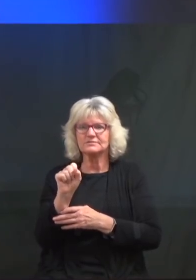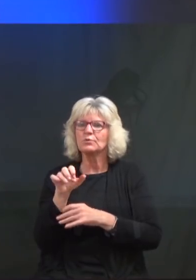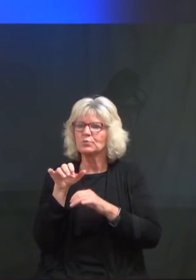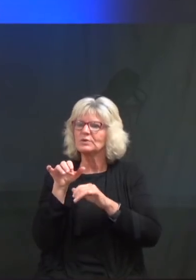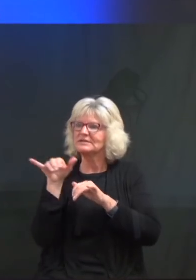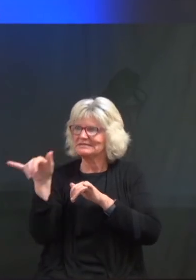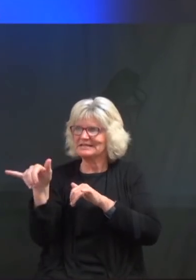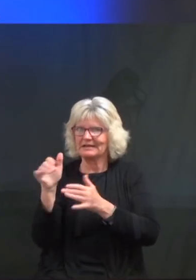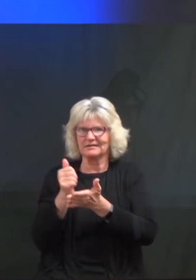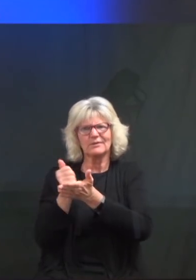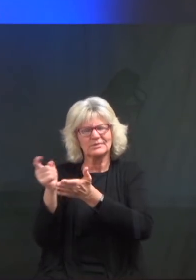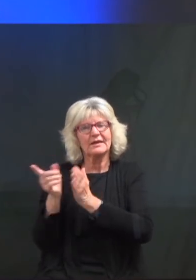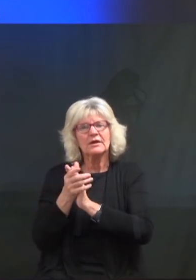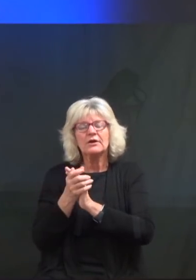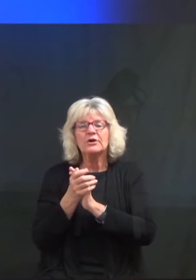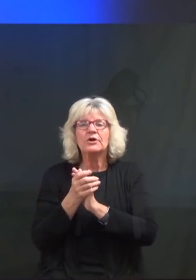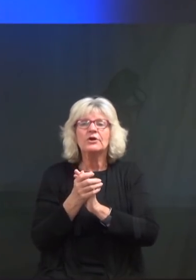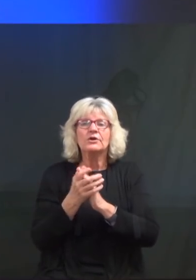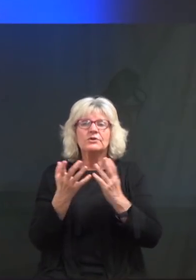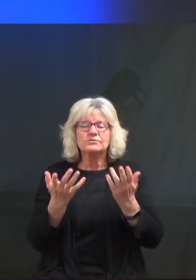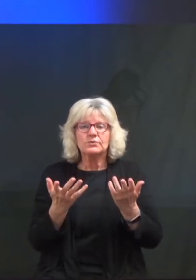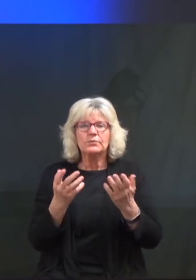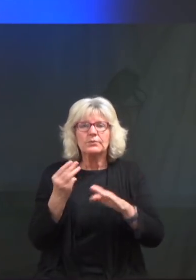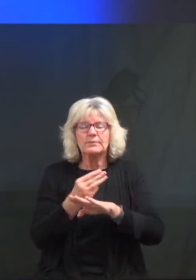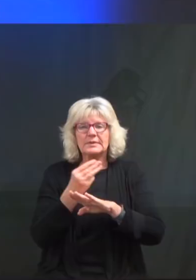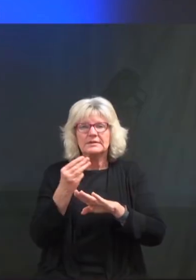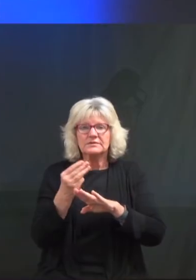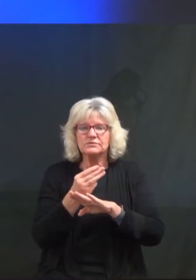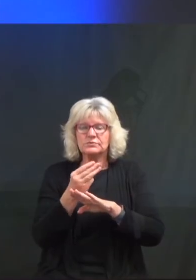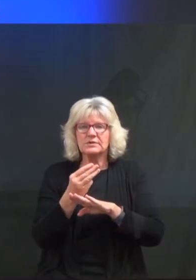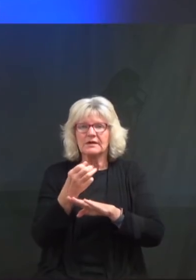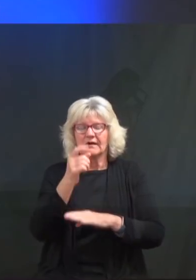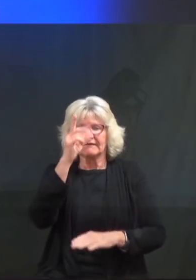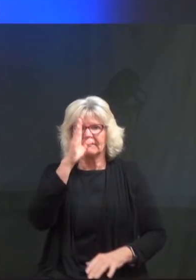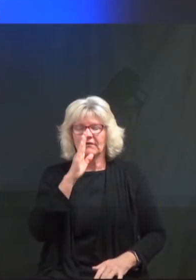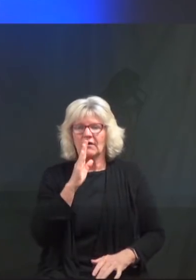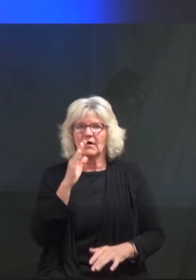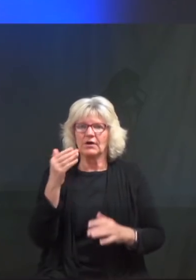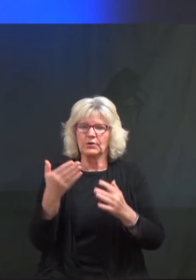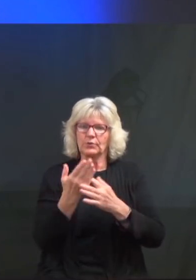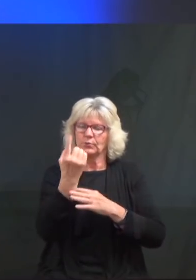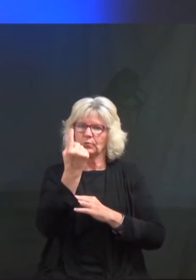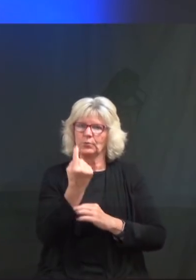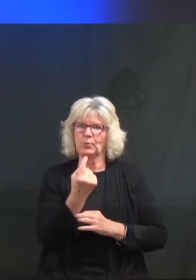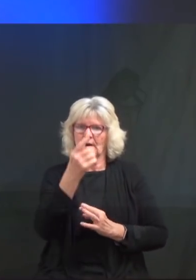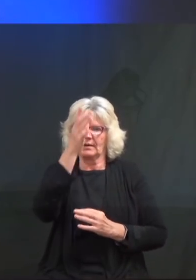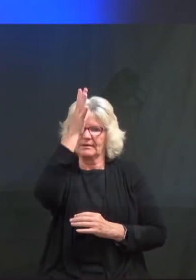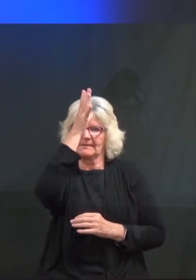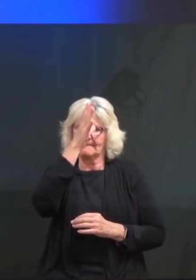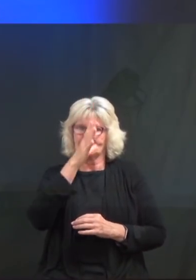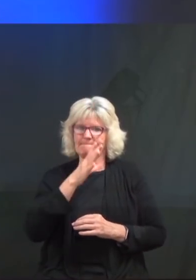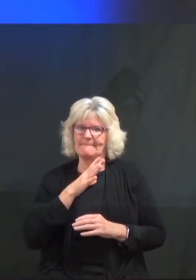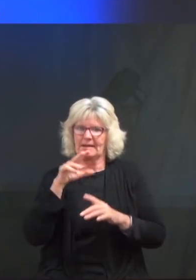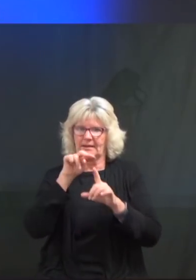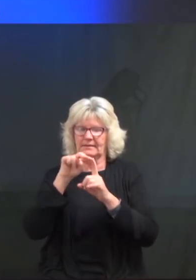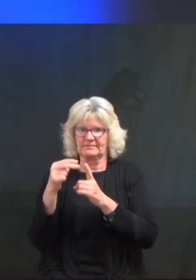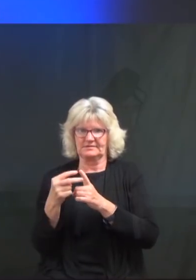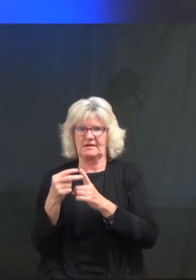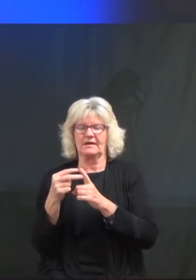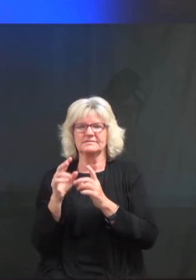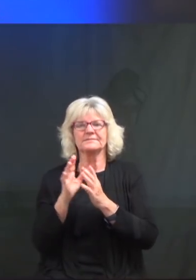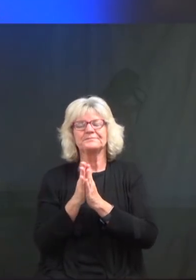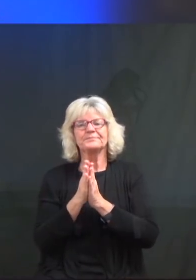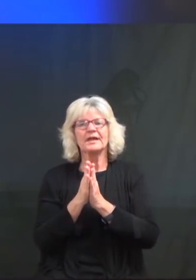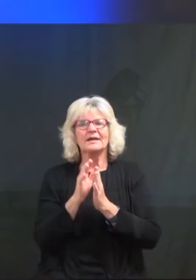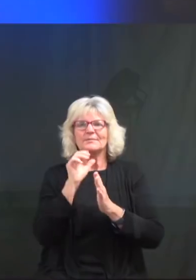see Paul, all the rest of this is the ministry of God through one man's eyes. But you need